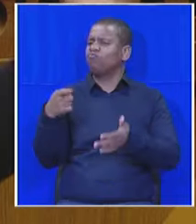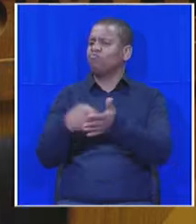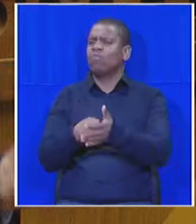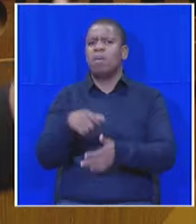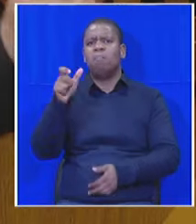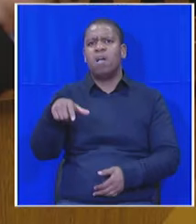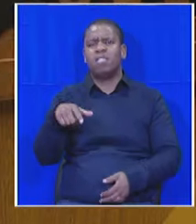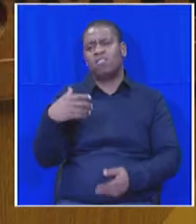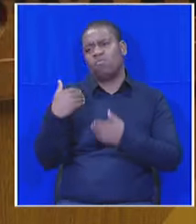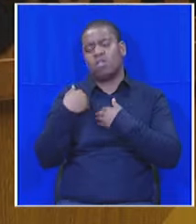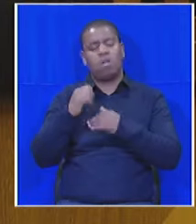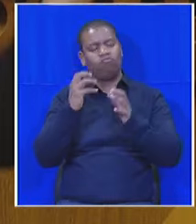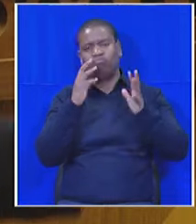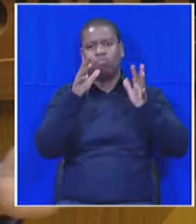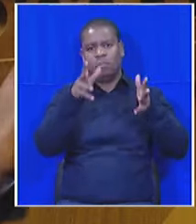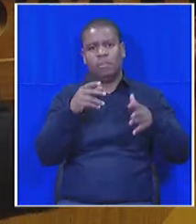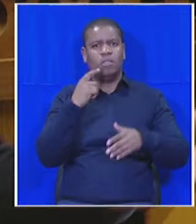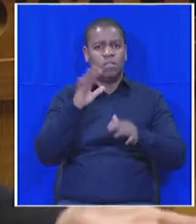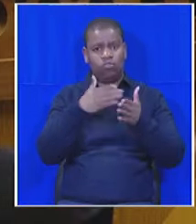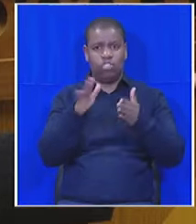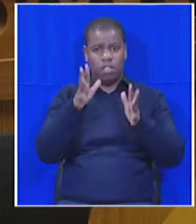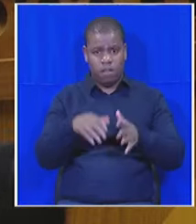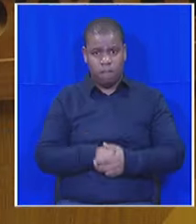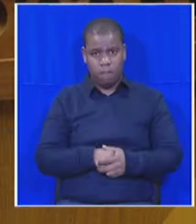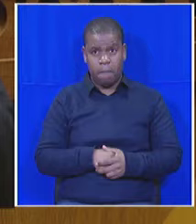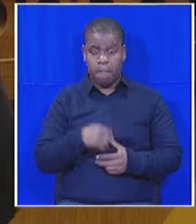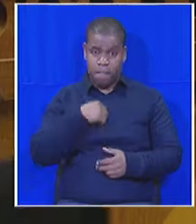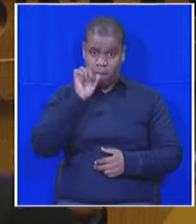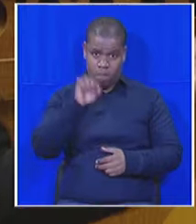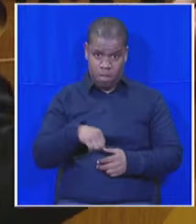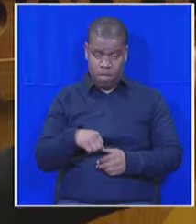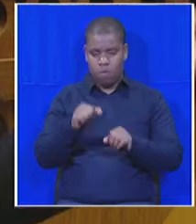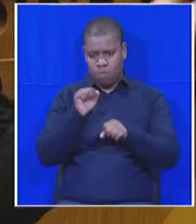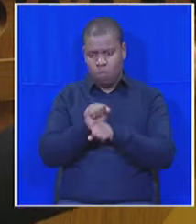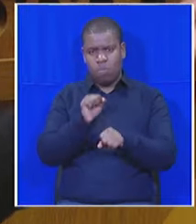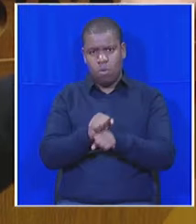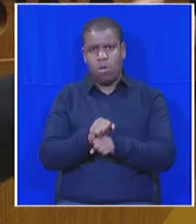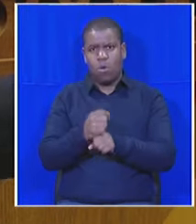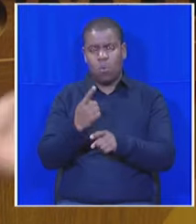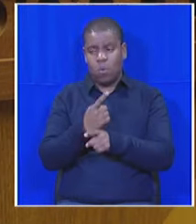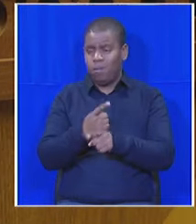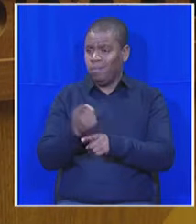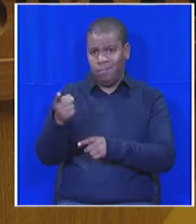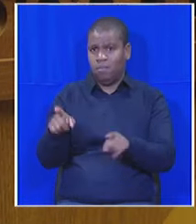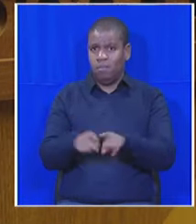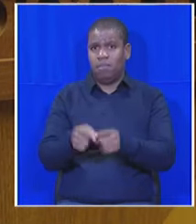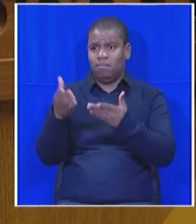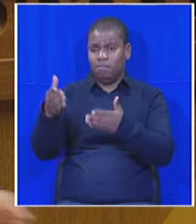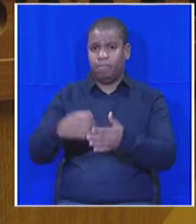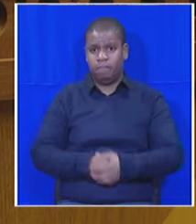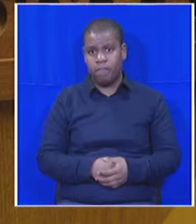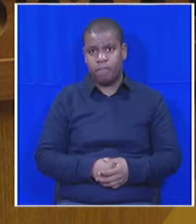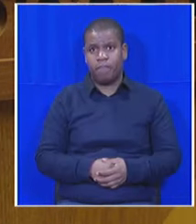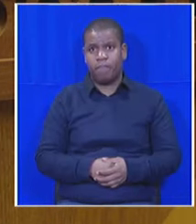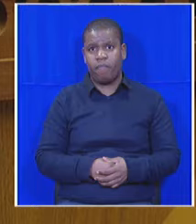praises. What does it cost? I noticed the APC are not here to defend you today. Did their check bounce? You know? However, let's